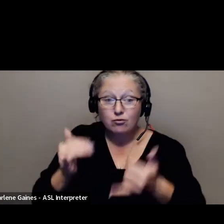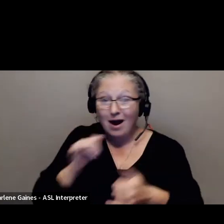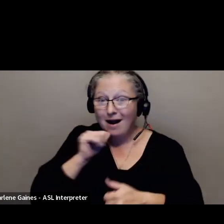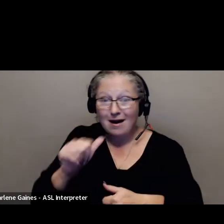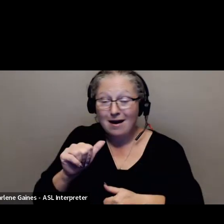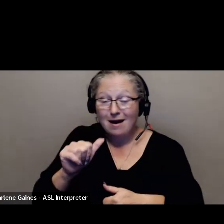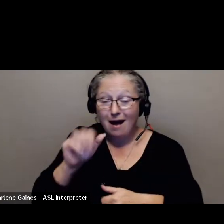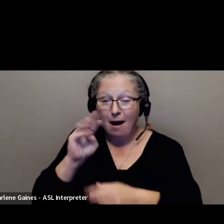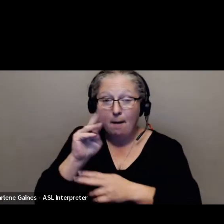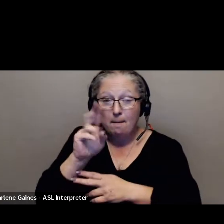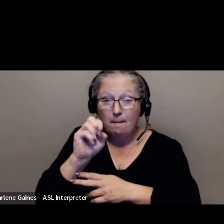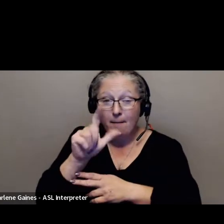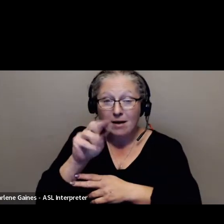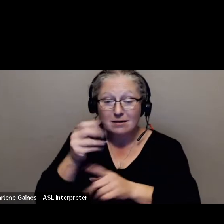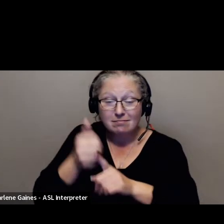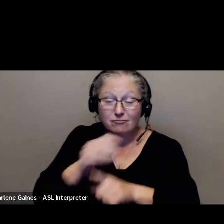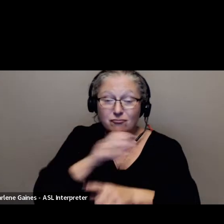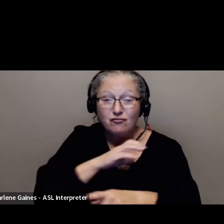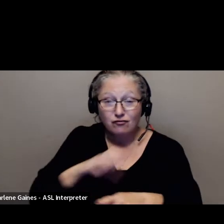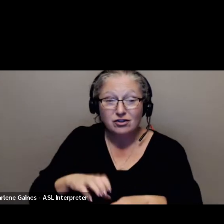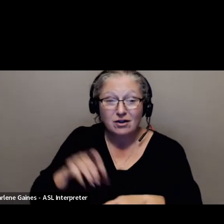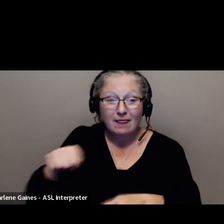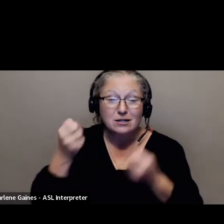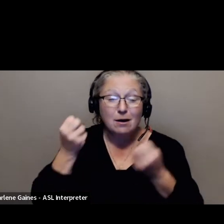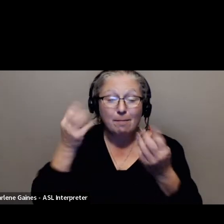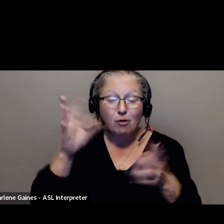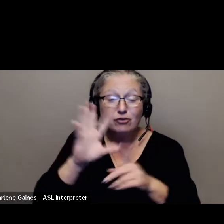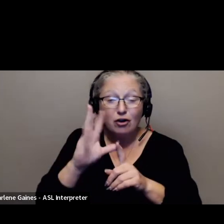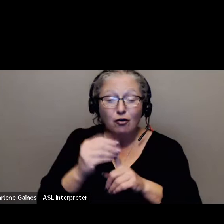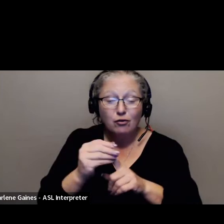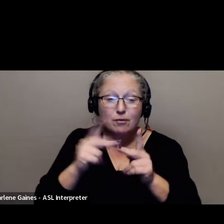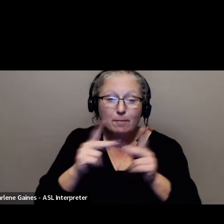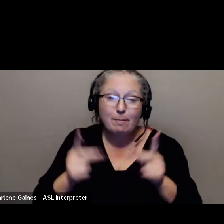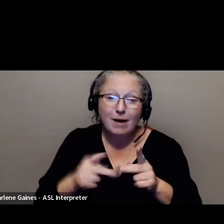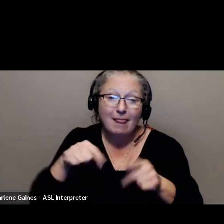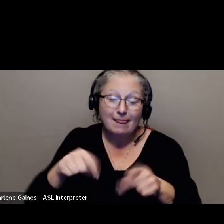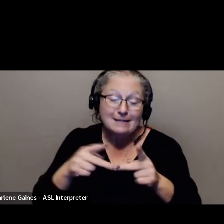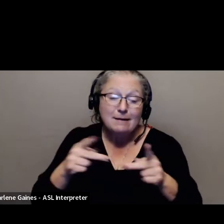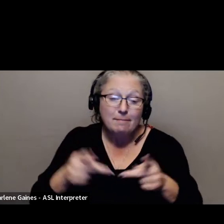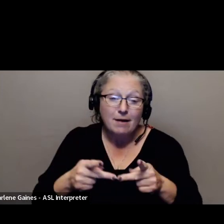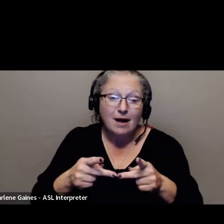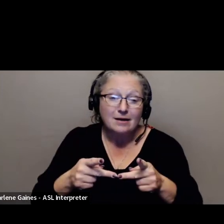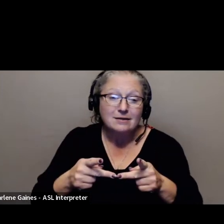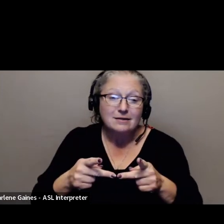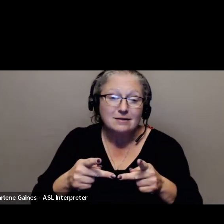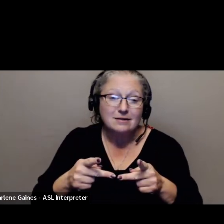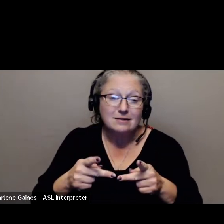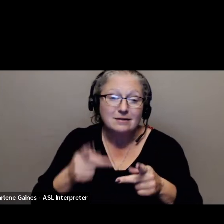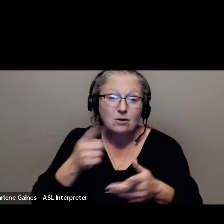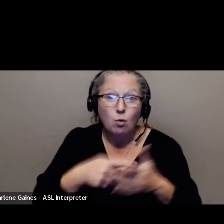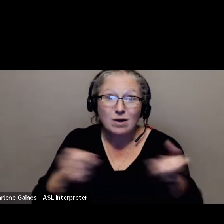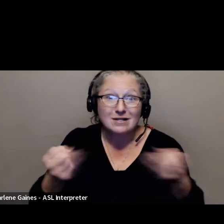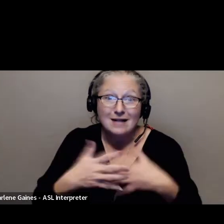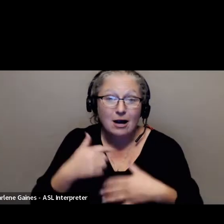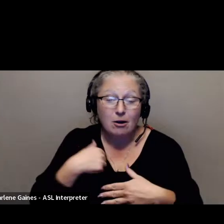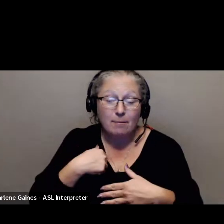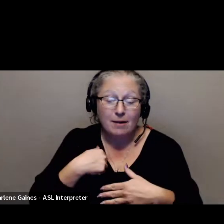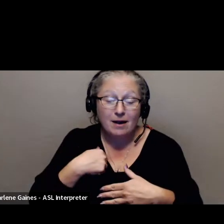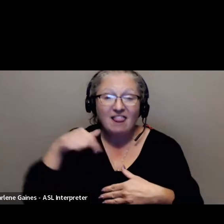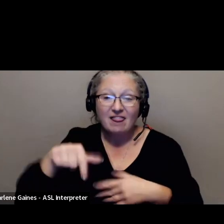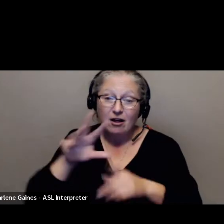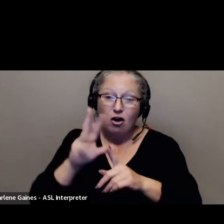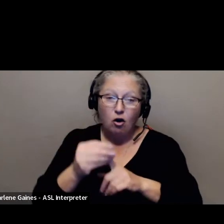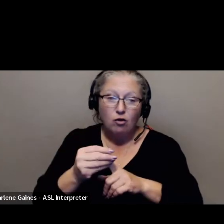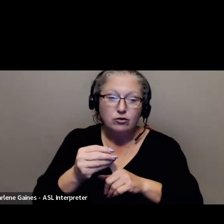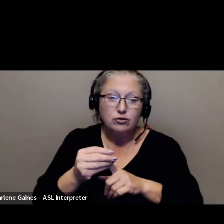Muslim, but they're either Christian. This is a multicultural place. This is a place that has, what really scares me is this culture